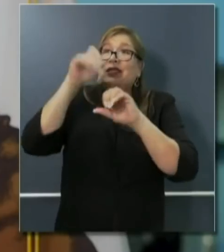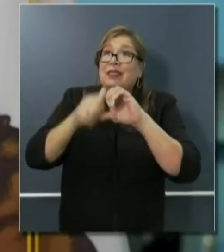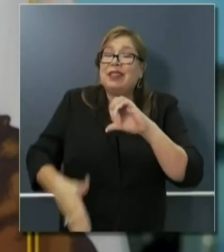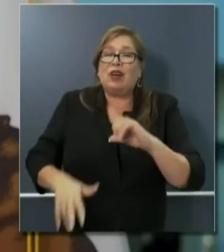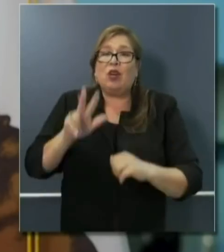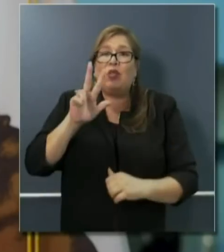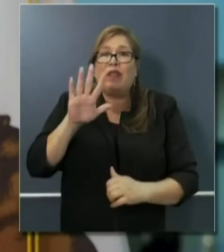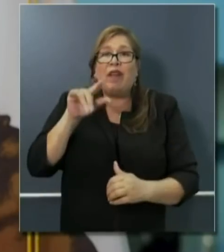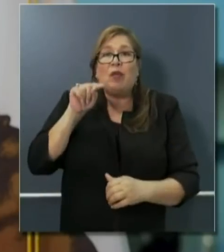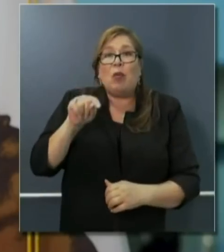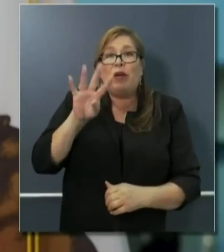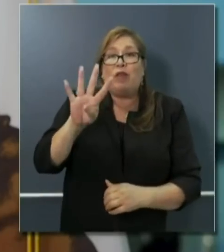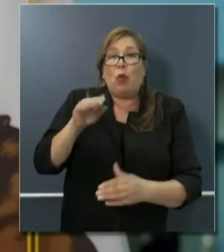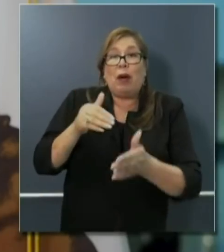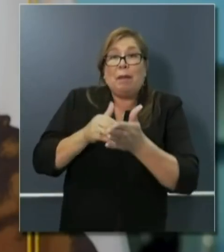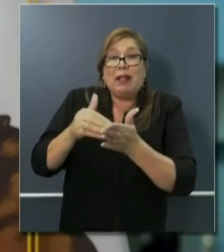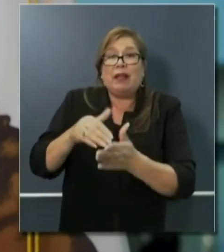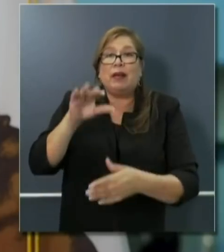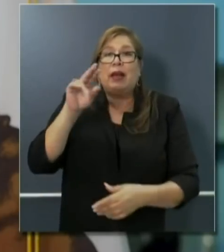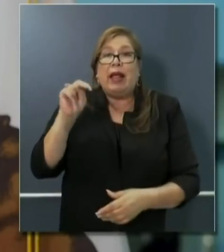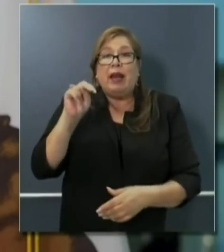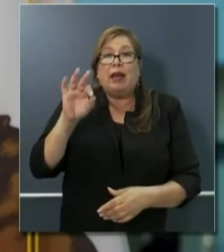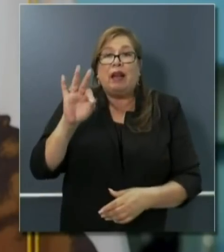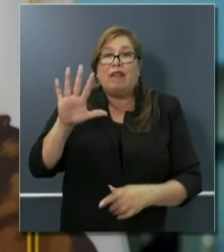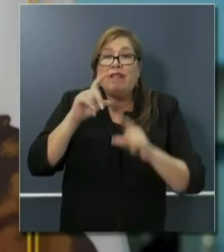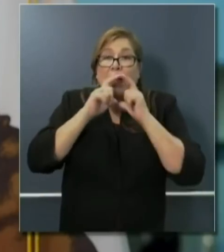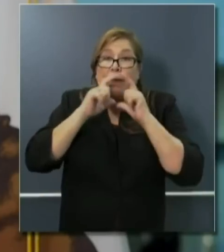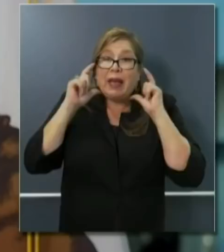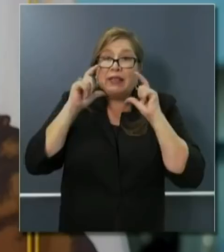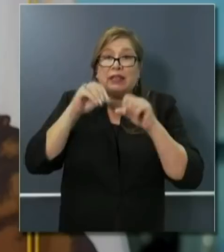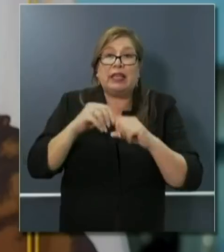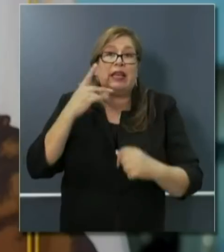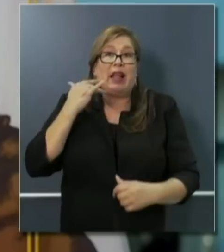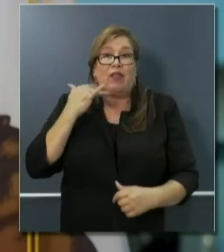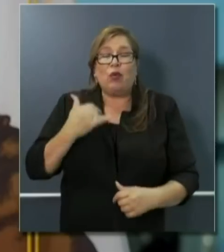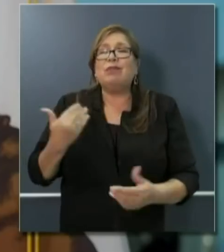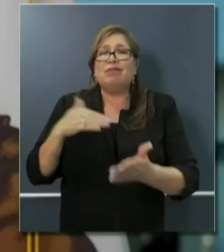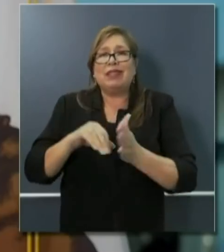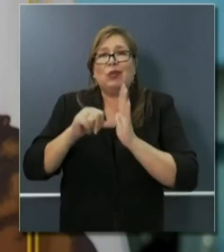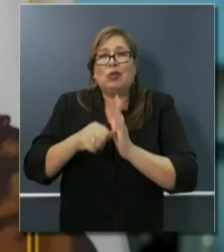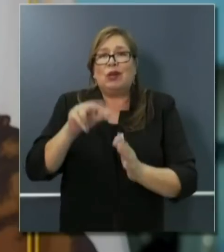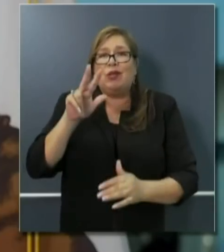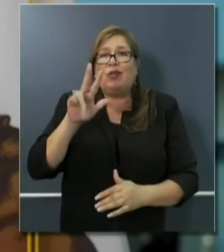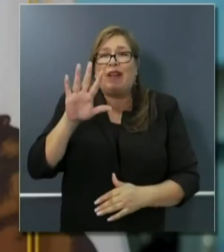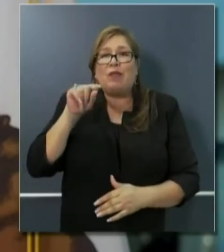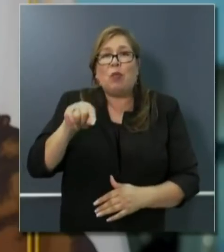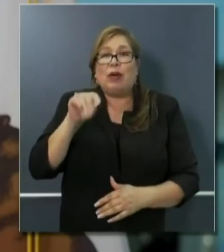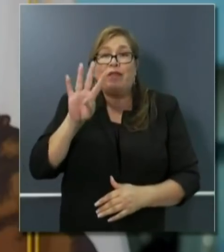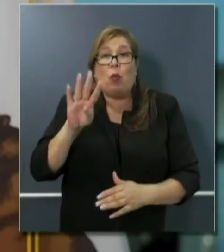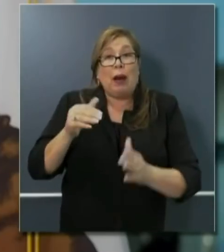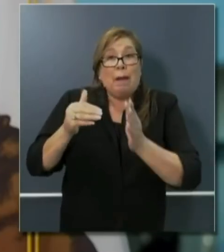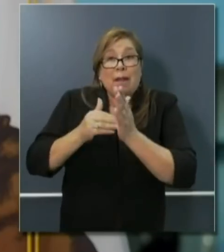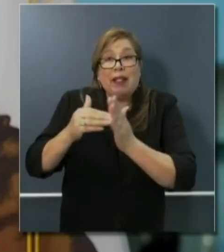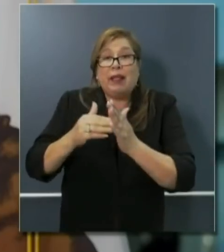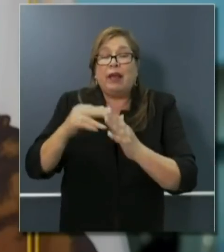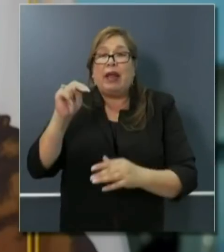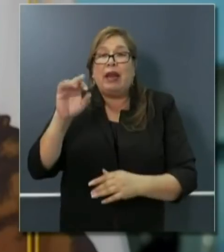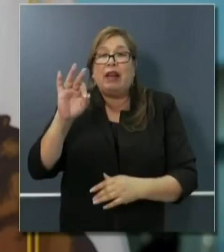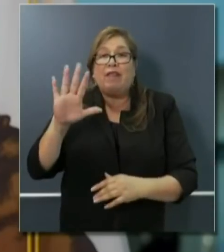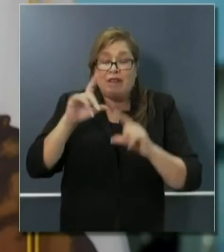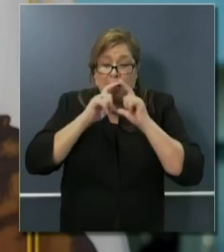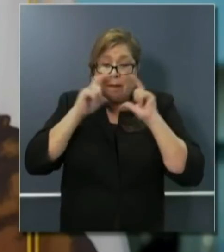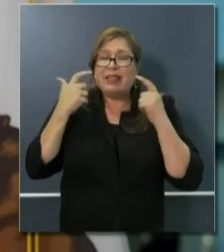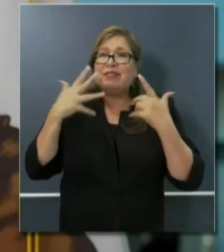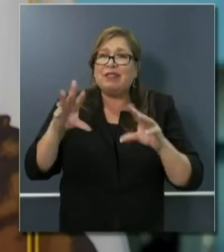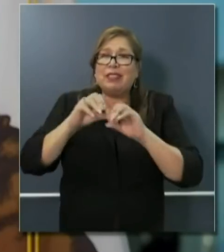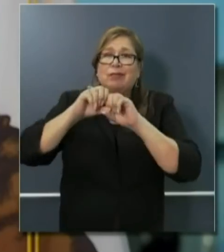35.4 million N95 masks in the state of California. 35.4 million have been distributed. Those numbers go